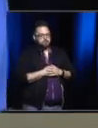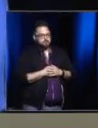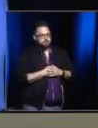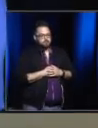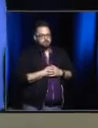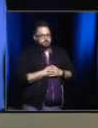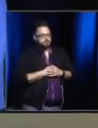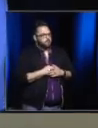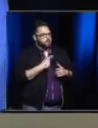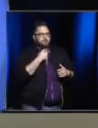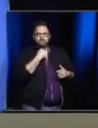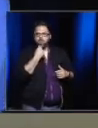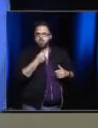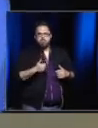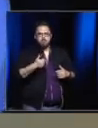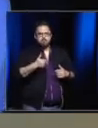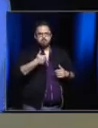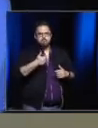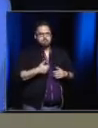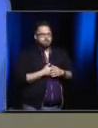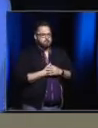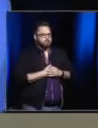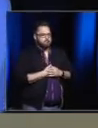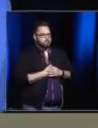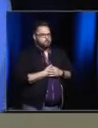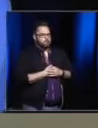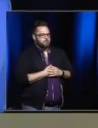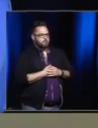We should have volume on this, I hope.